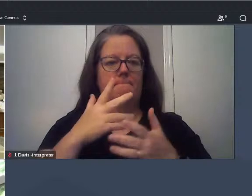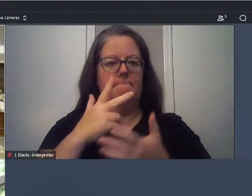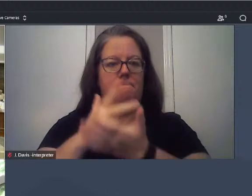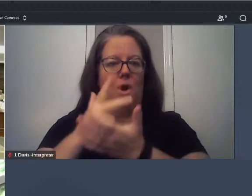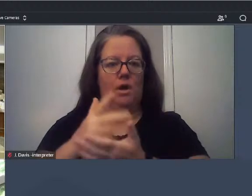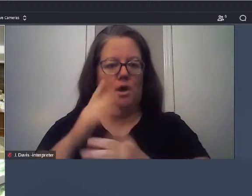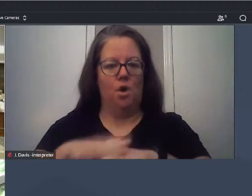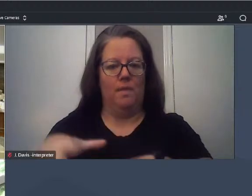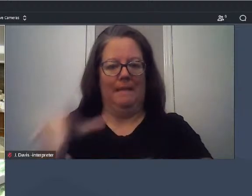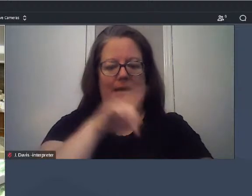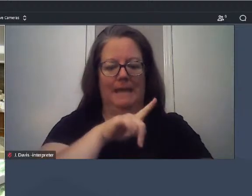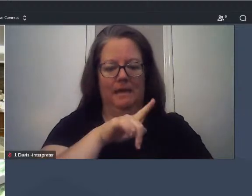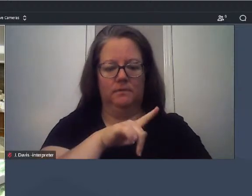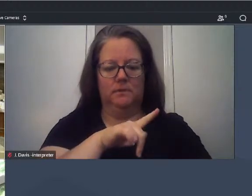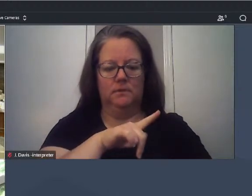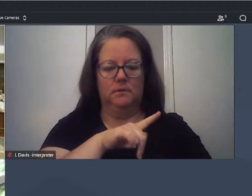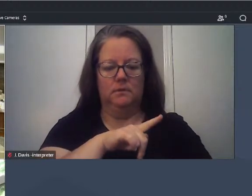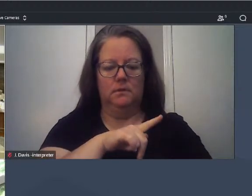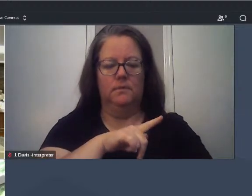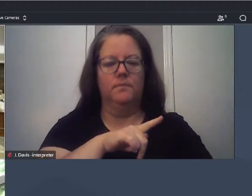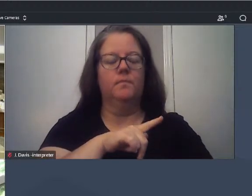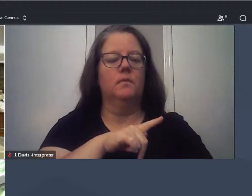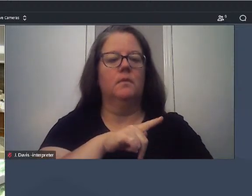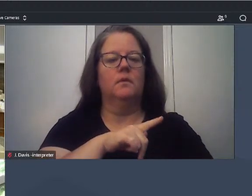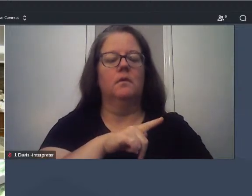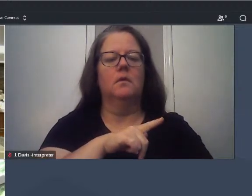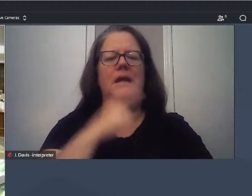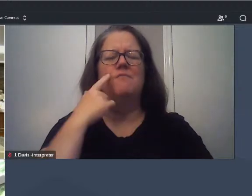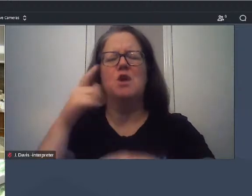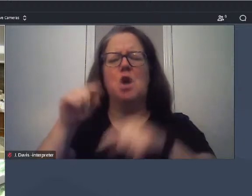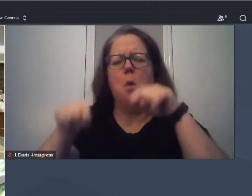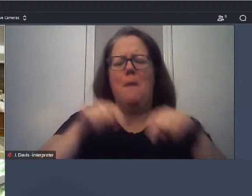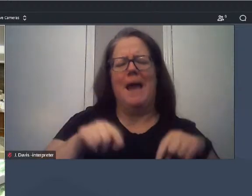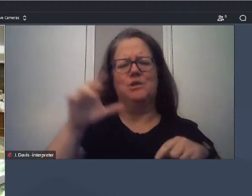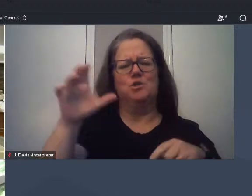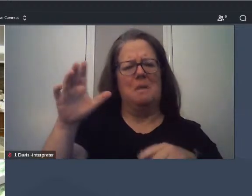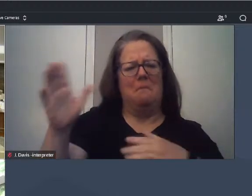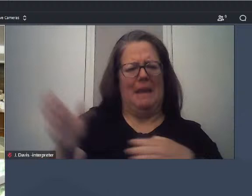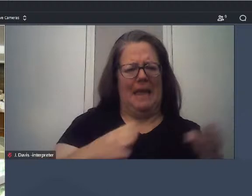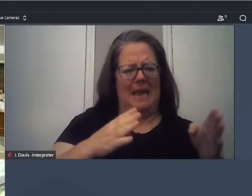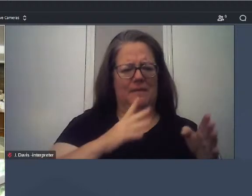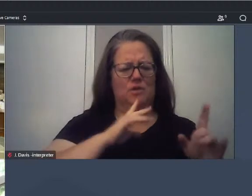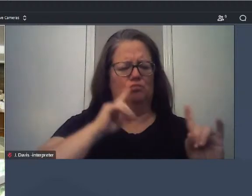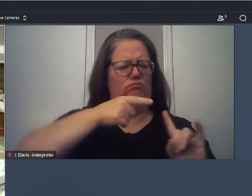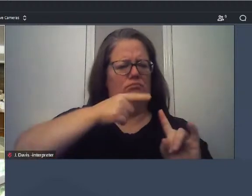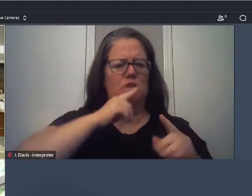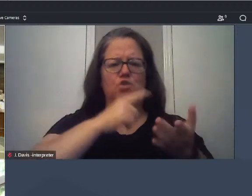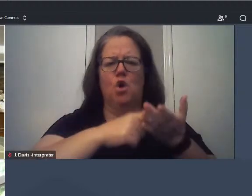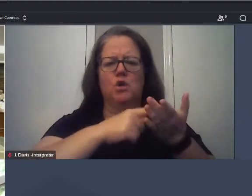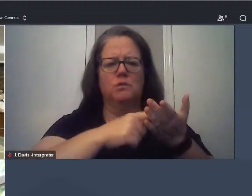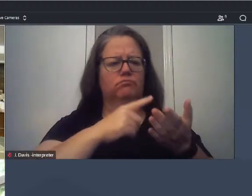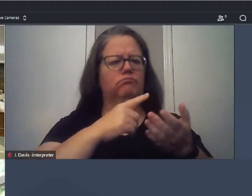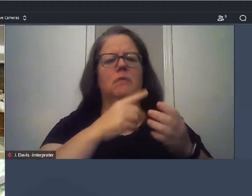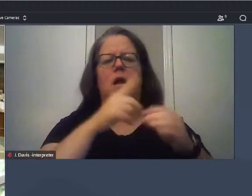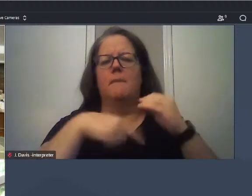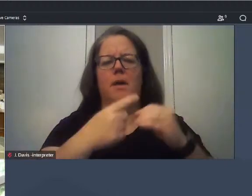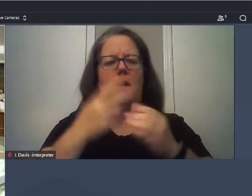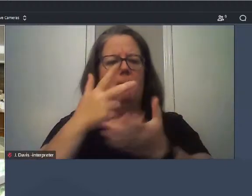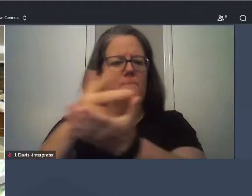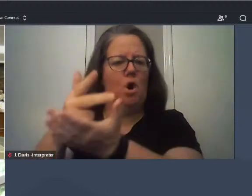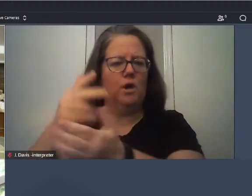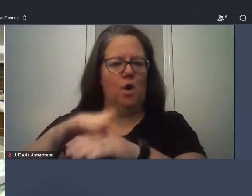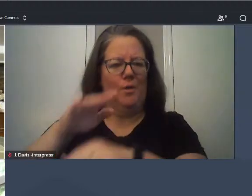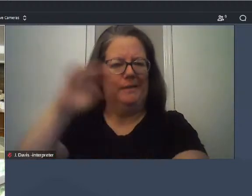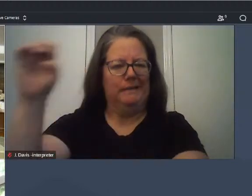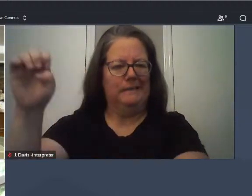middle, and south. Okay, and so if we go back to the plan at some point that contemplated parking on the east side of